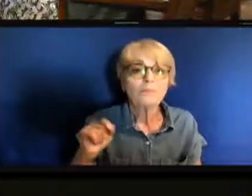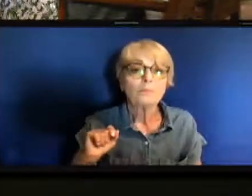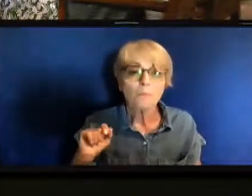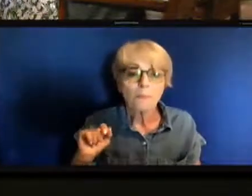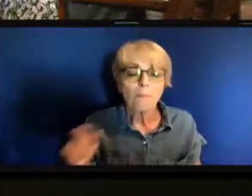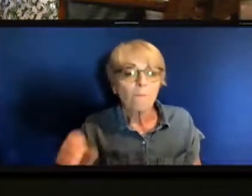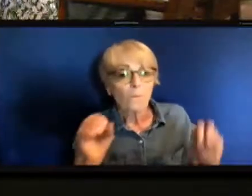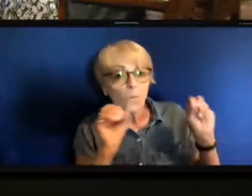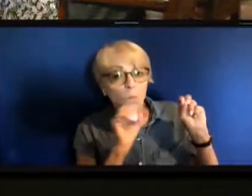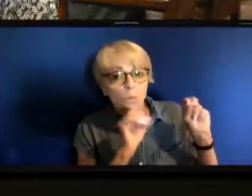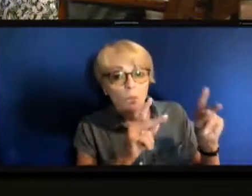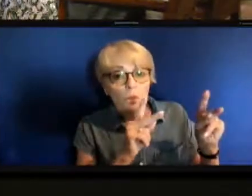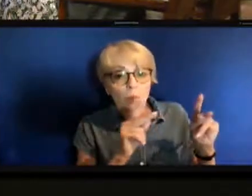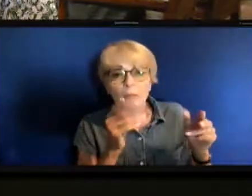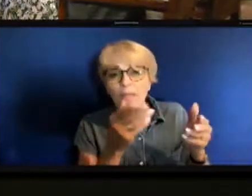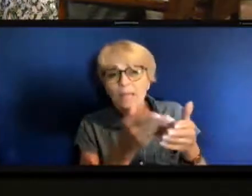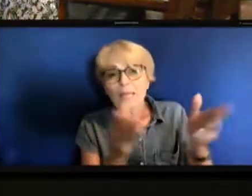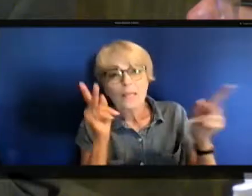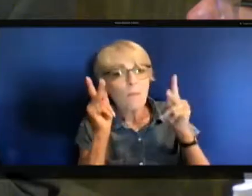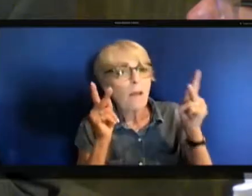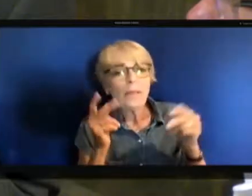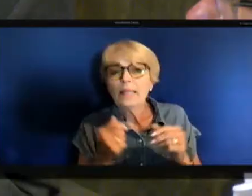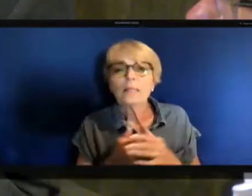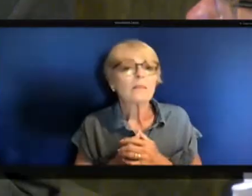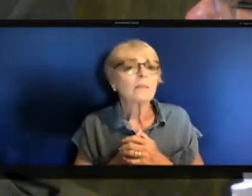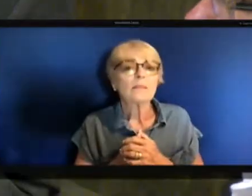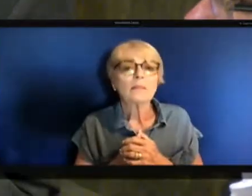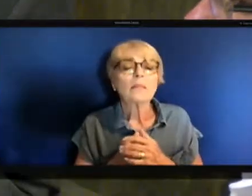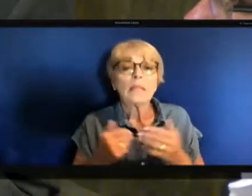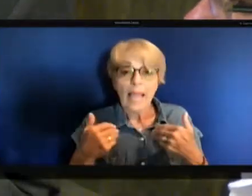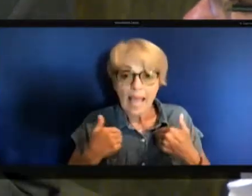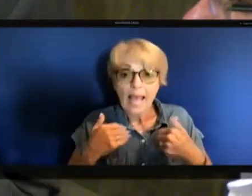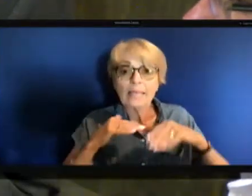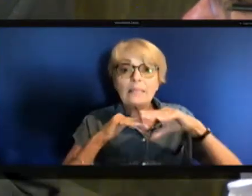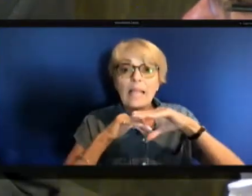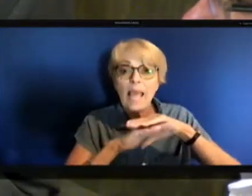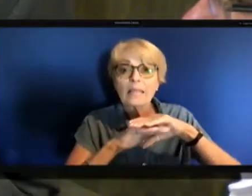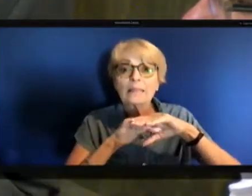so the public does not have, the public has access to